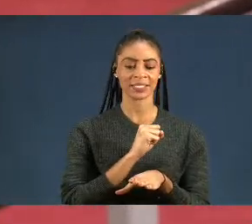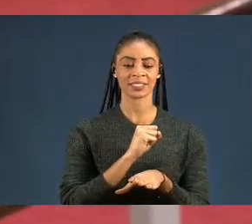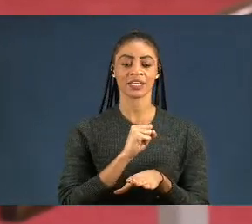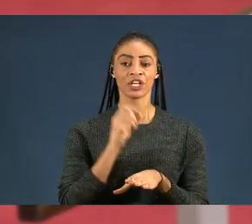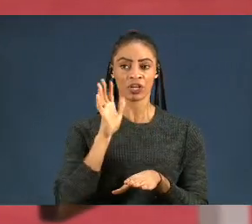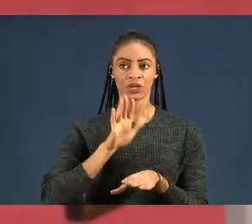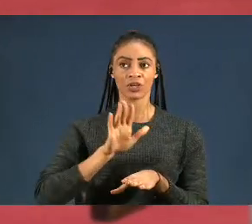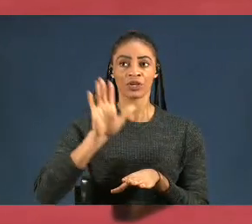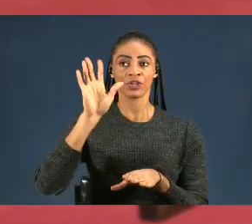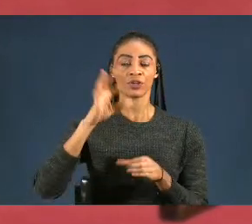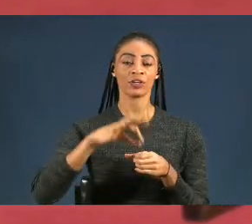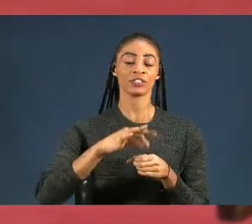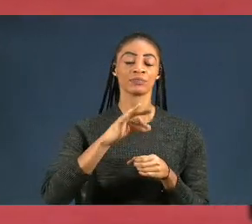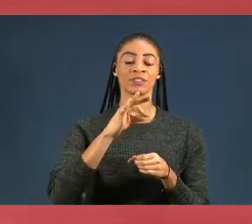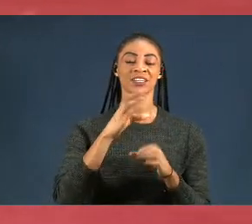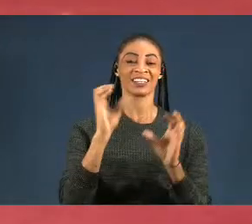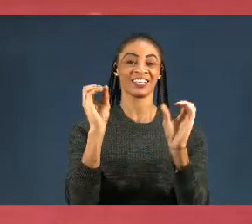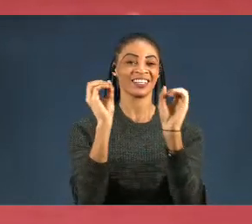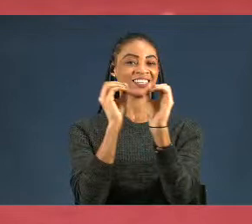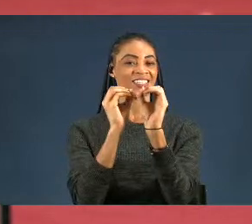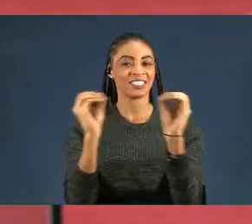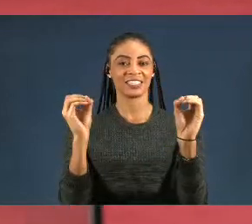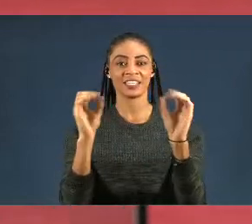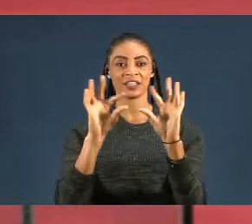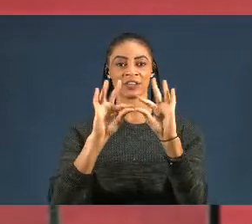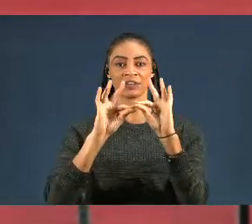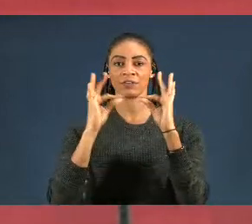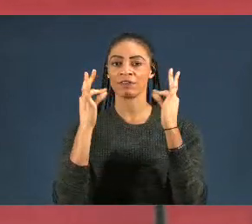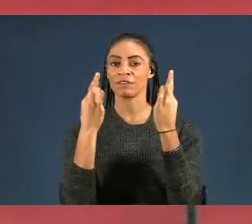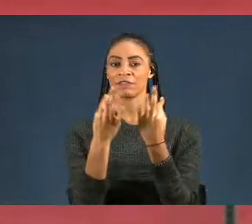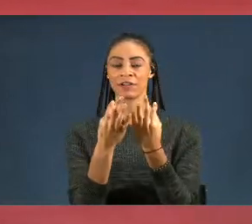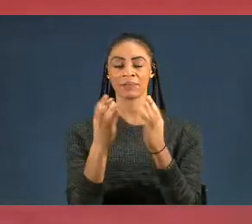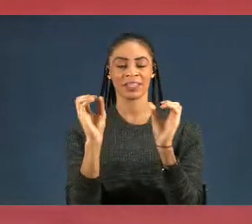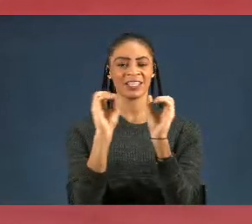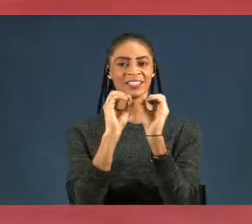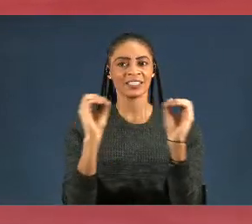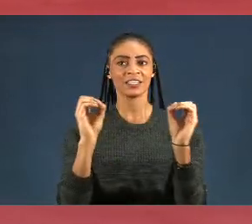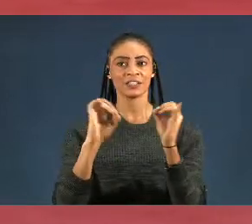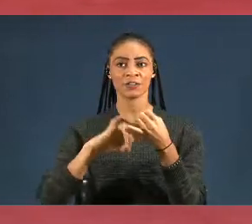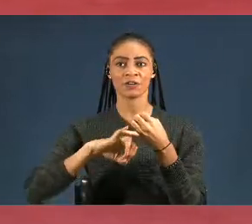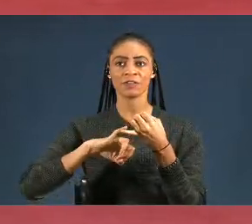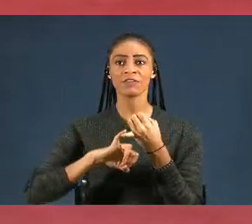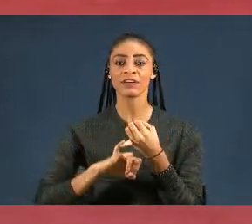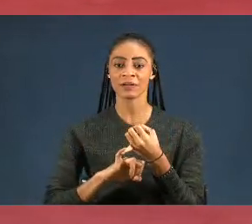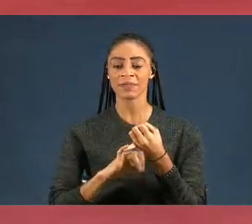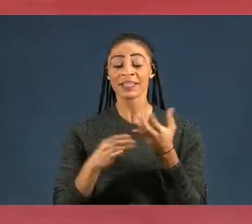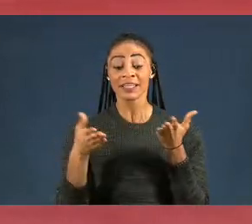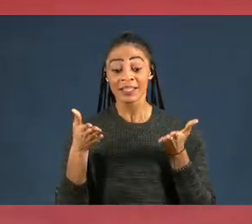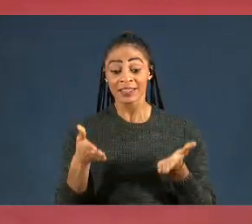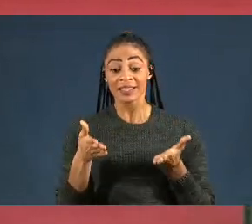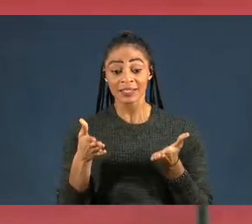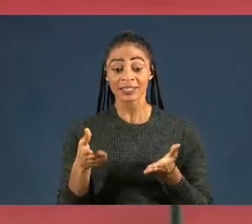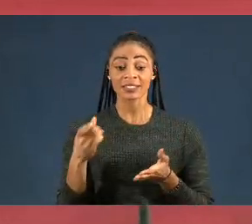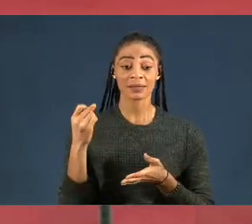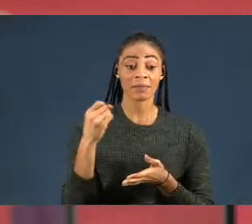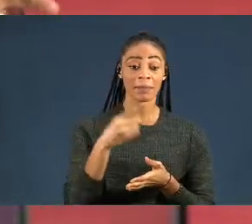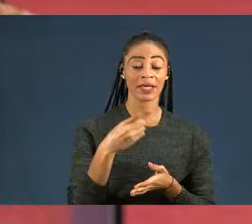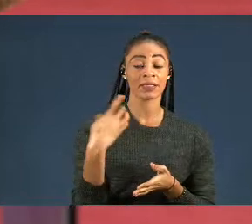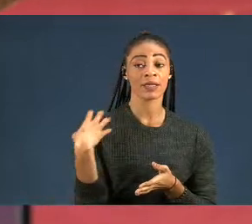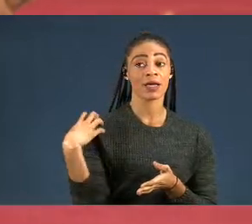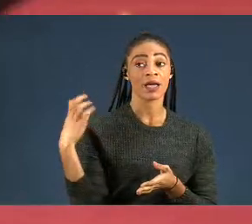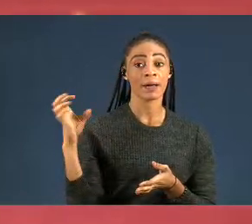spirit. None of our families, none of the marriages of this church In this month of empowered